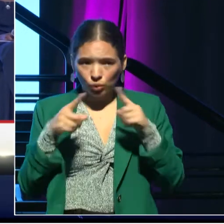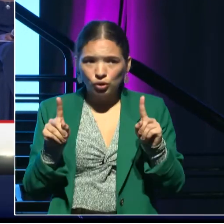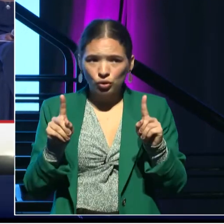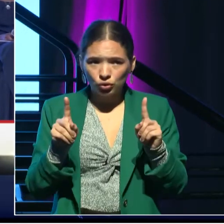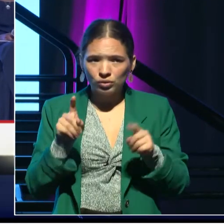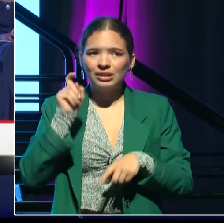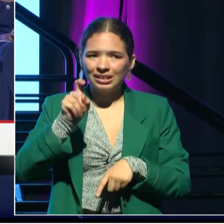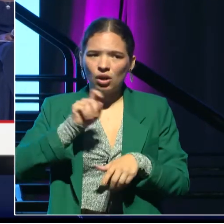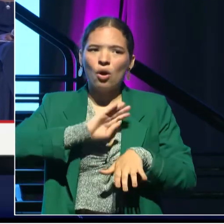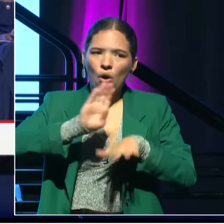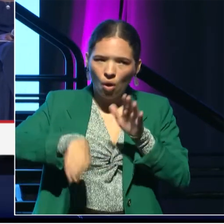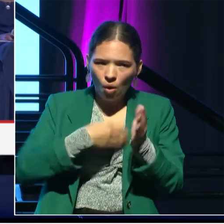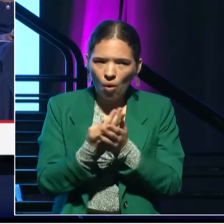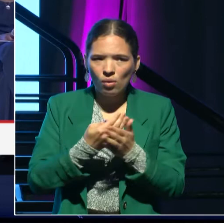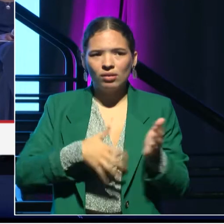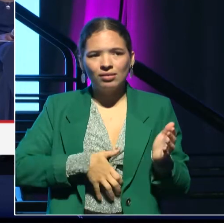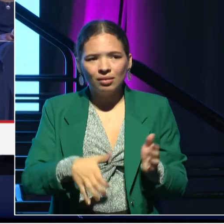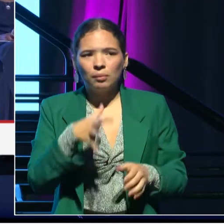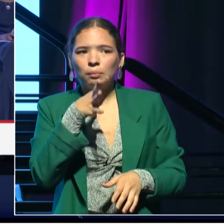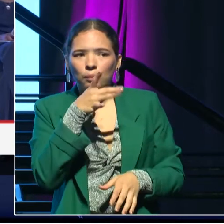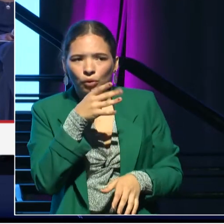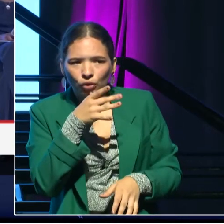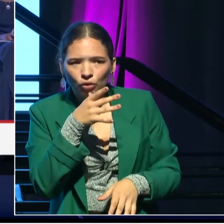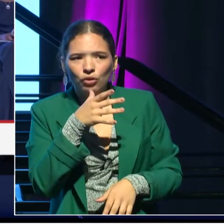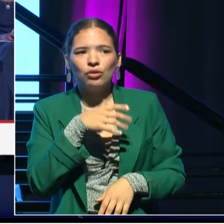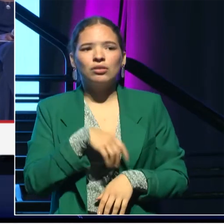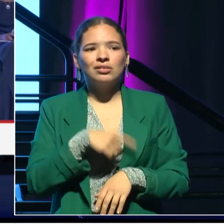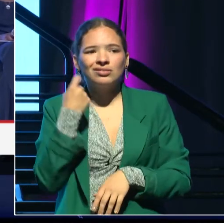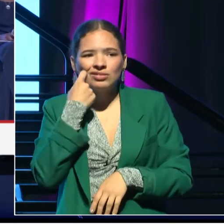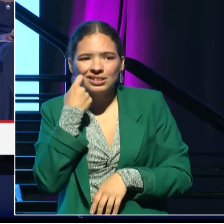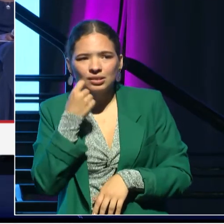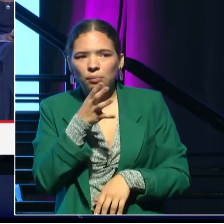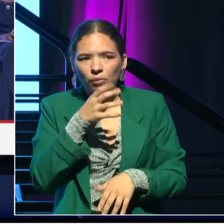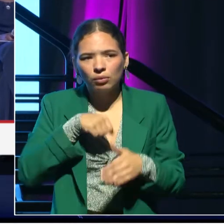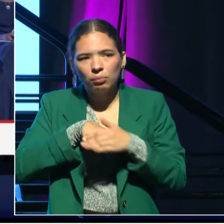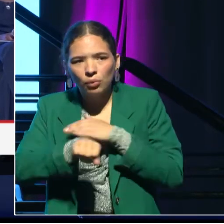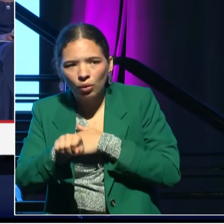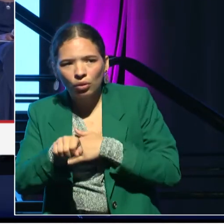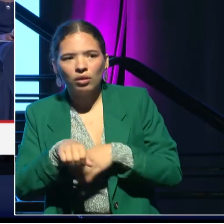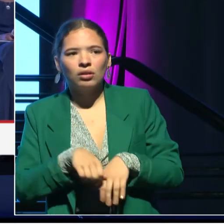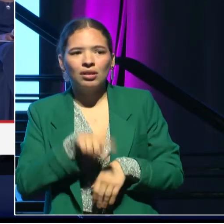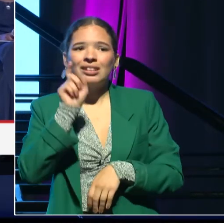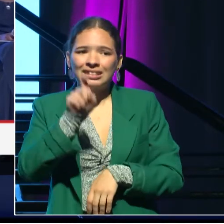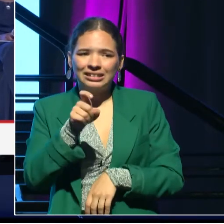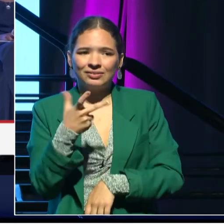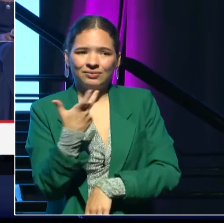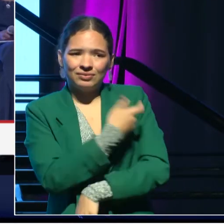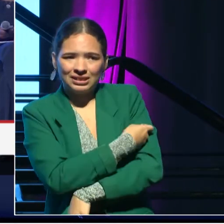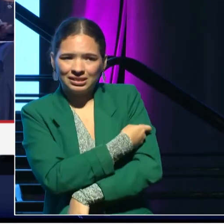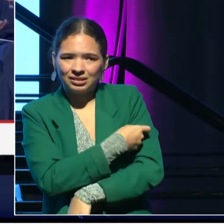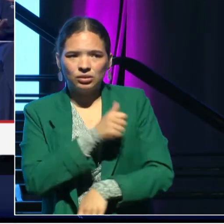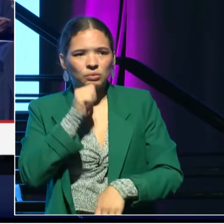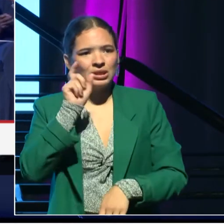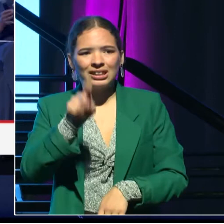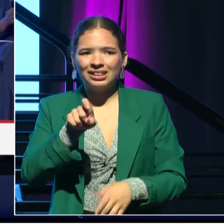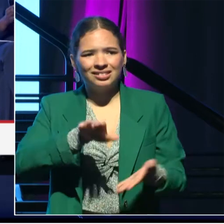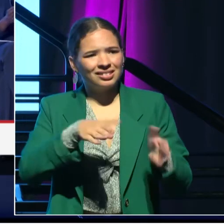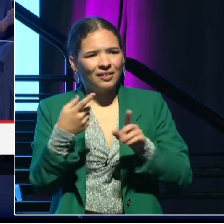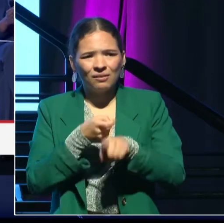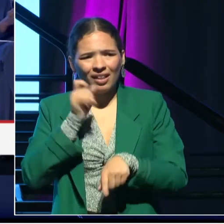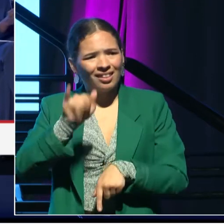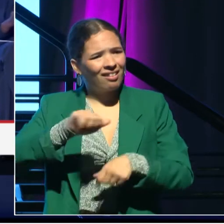moms, our postpartum moms, we need to be getting vaccinated. We don't have to continue to die as a result of COVID-19. And